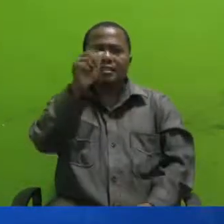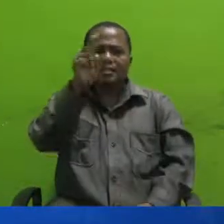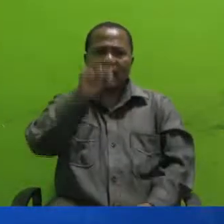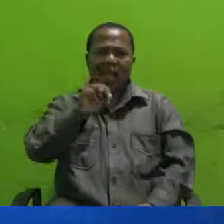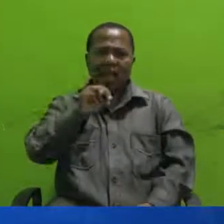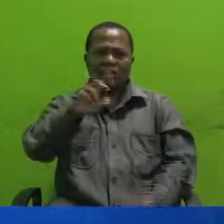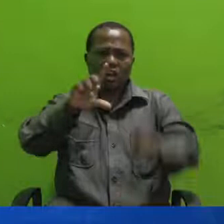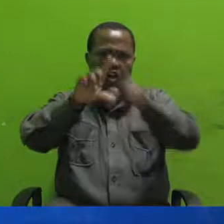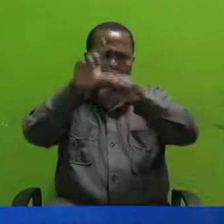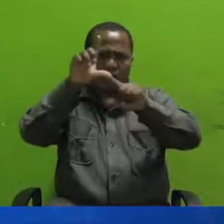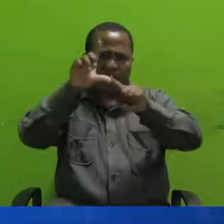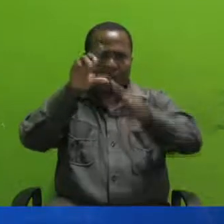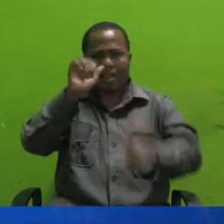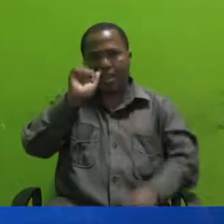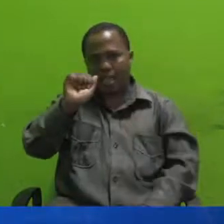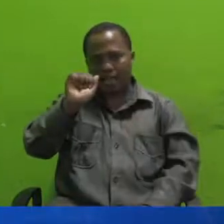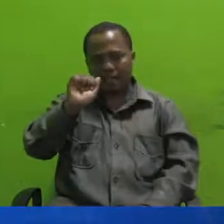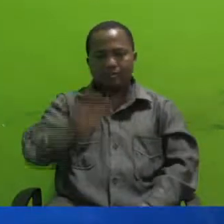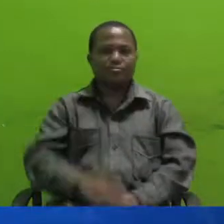tan of angle A,